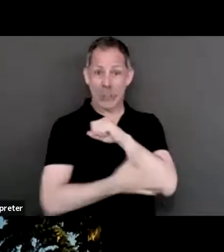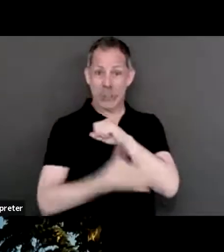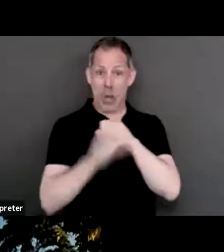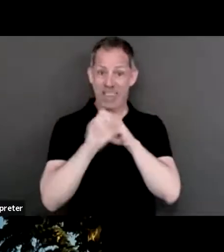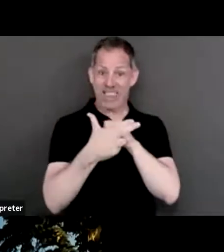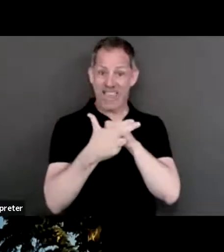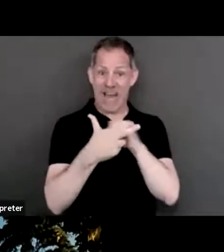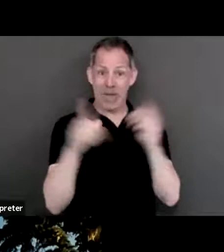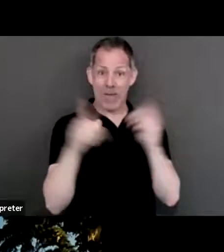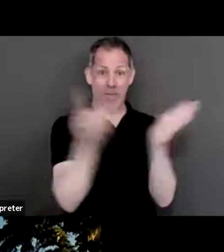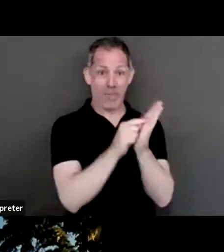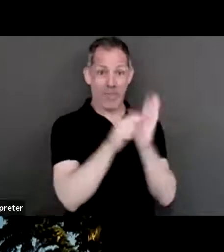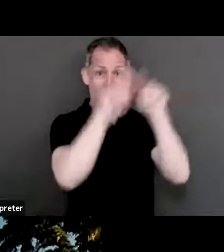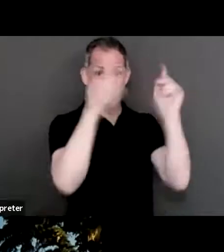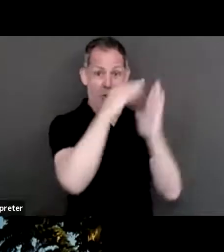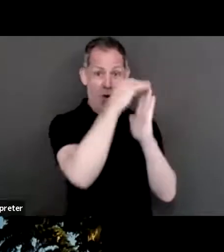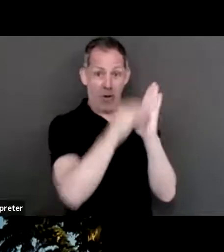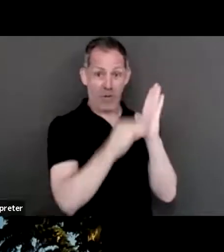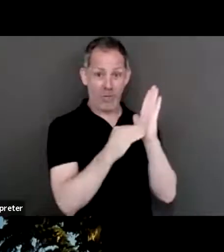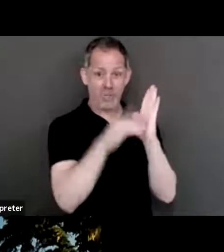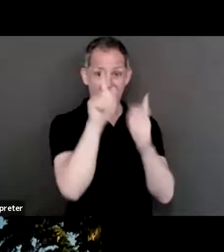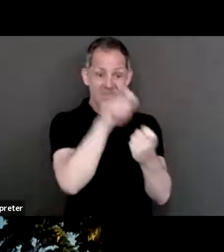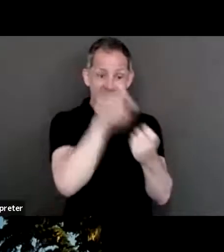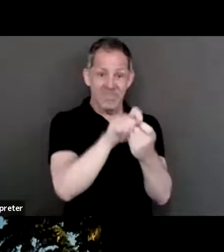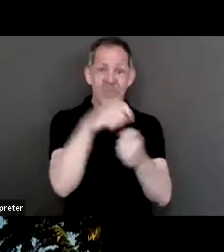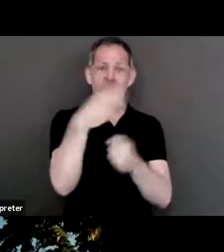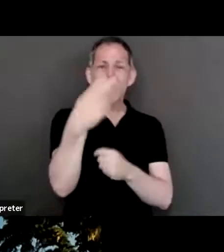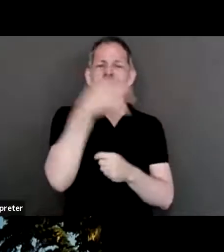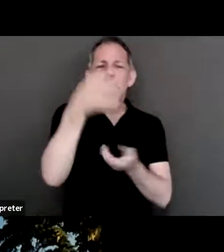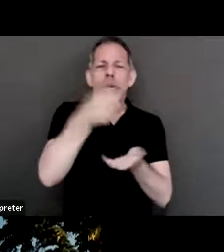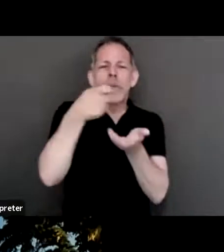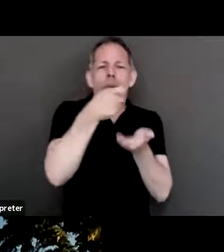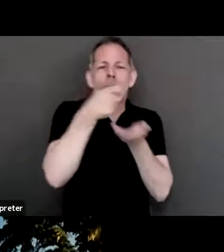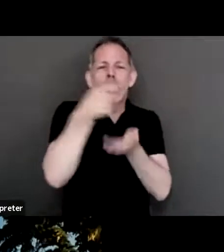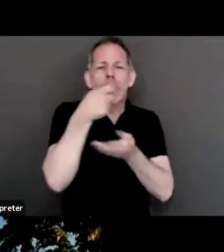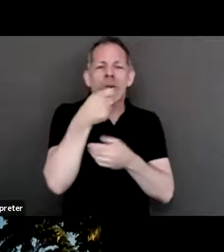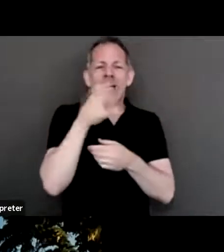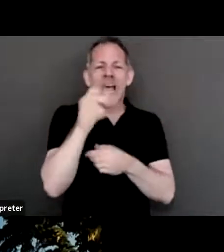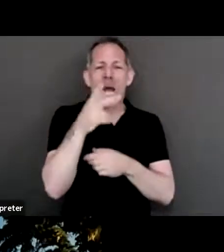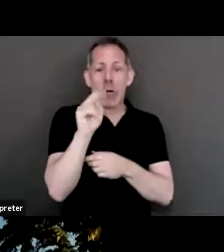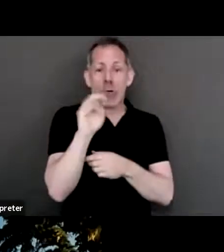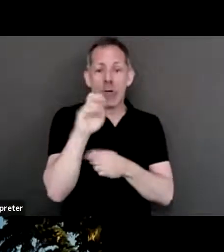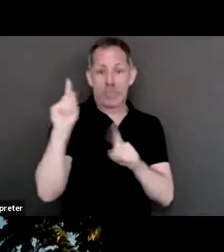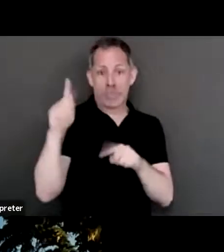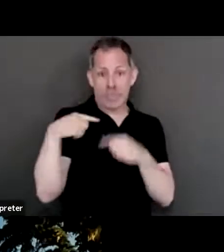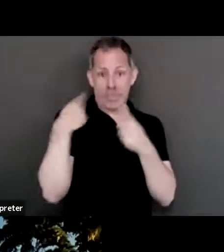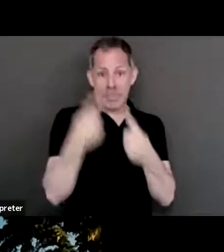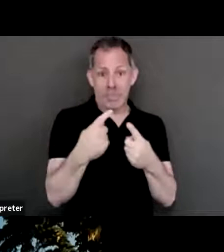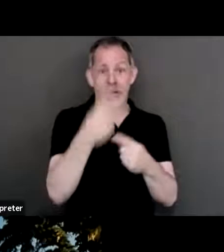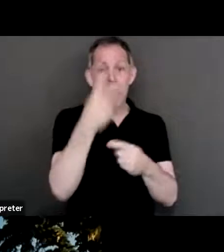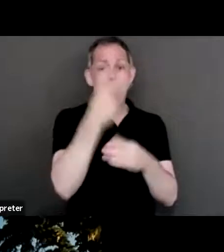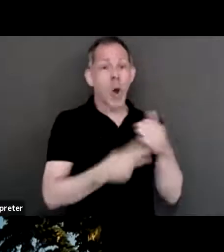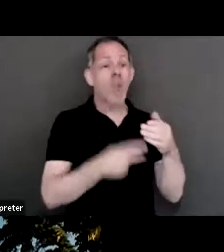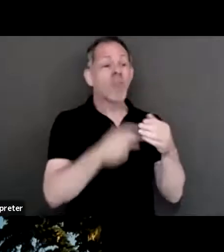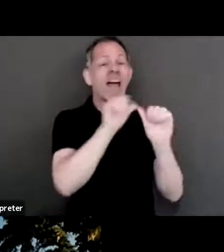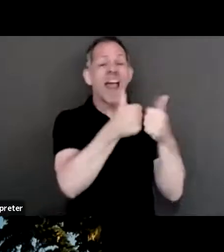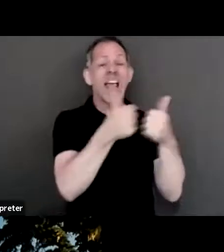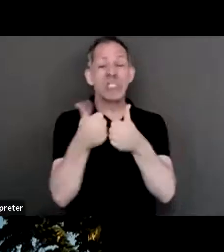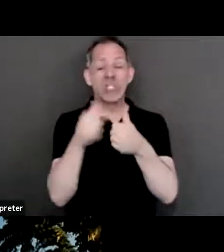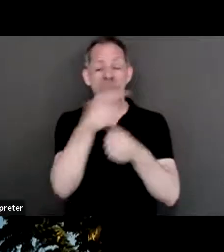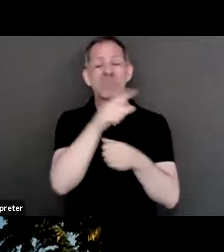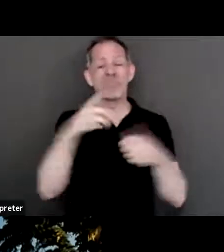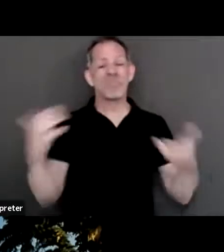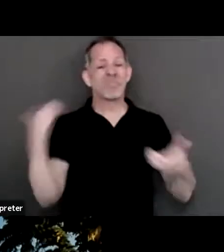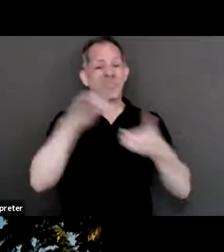our county. Since that time, both agencies have worked collaboratively to increase education, prevention,